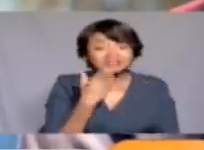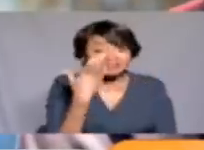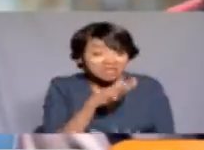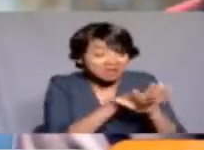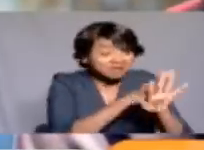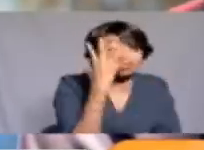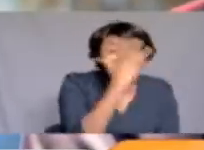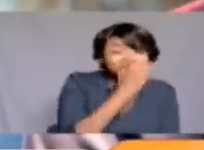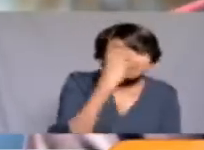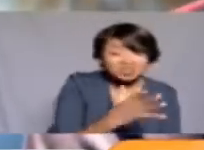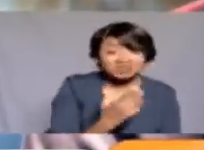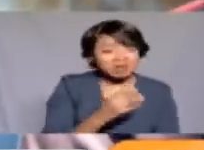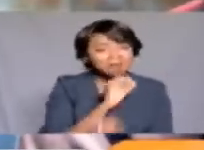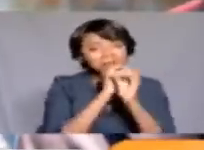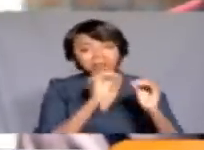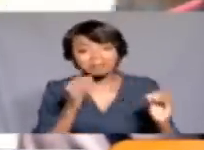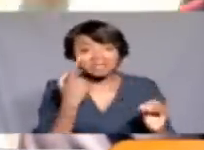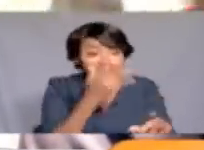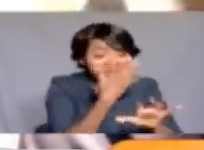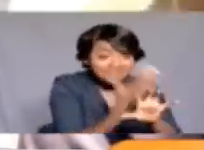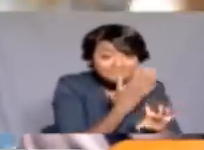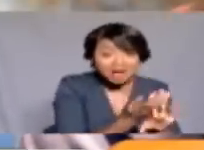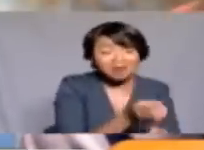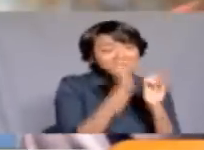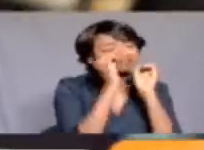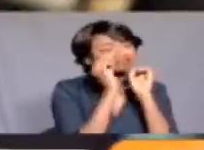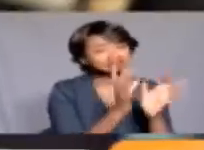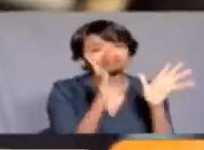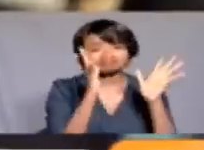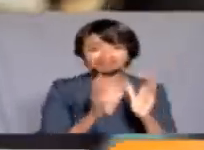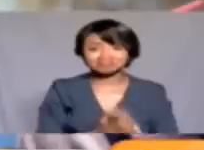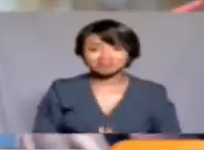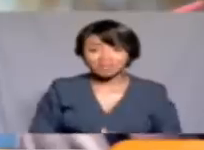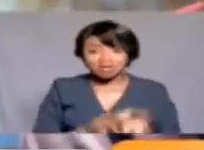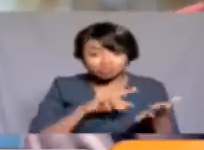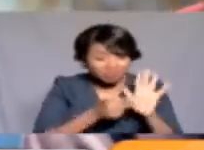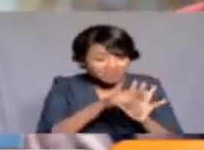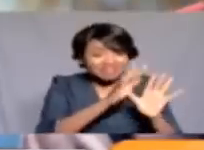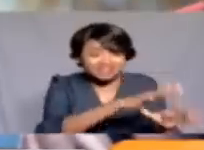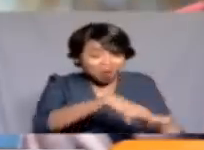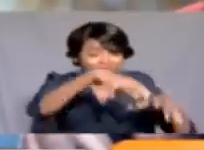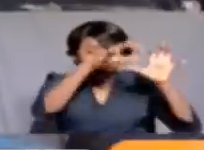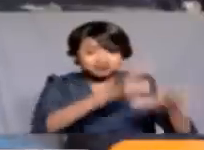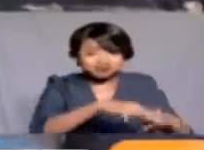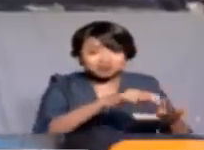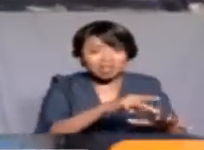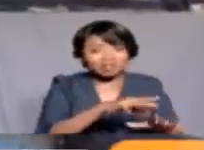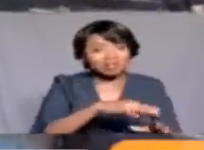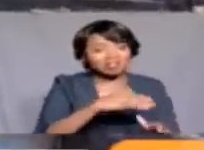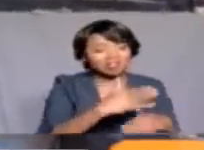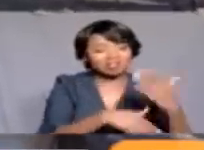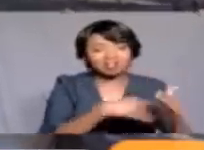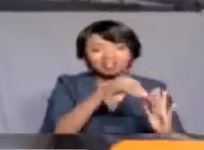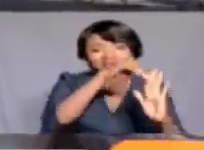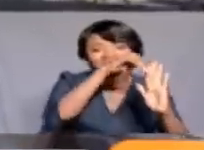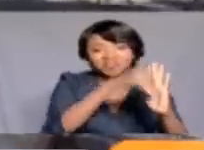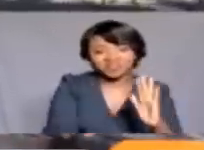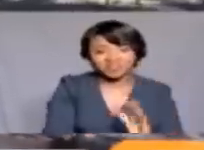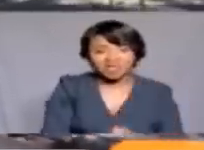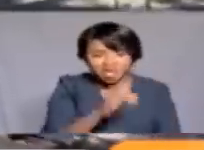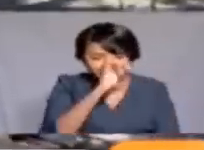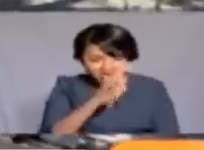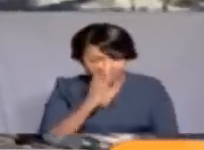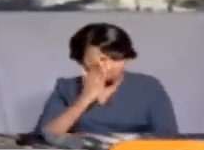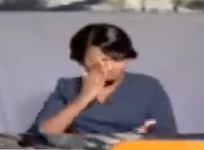hizo corals, corals zimefinikwa na michanga. Bahari inakufa kwa kasi. If these concerns